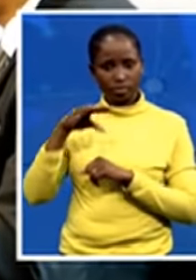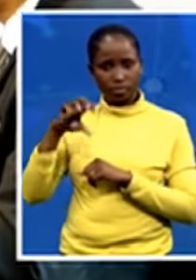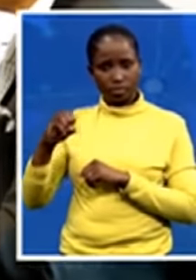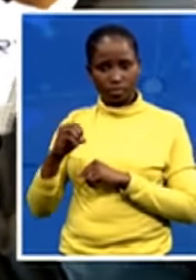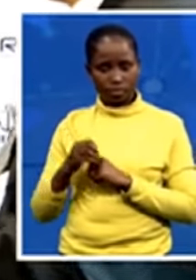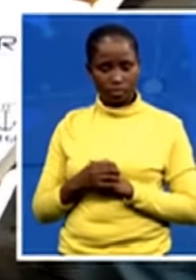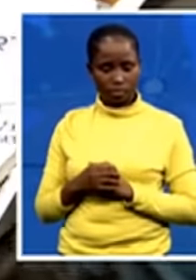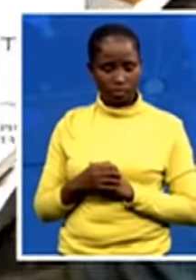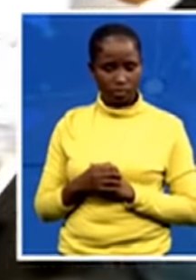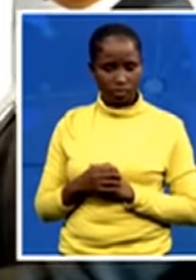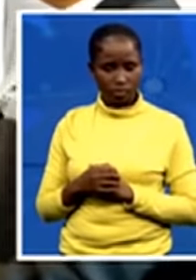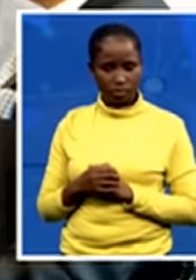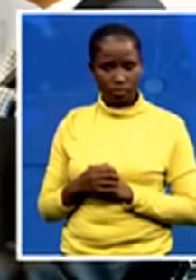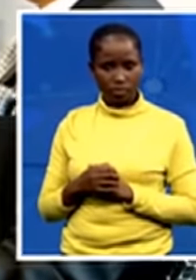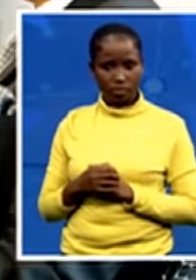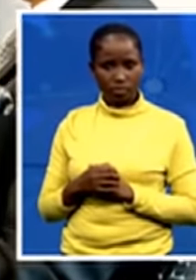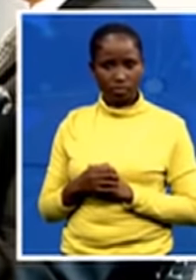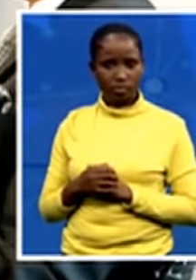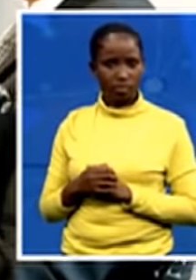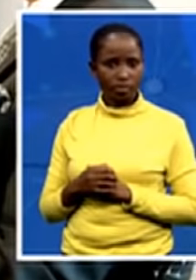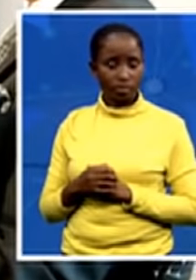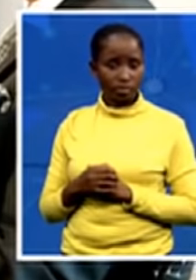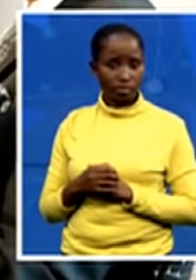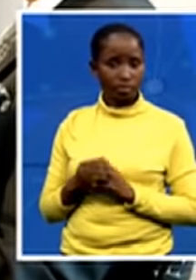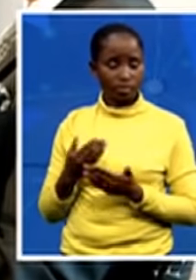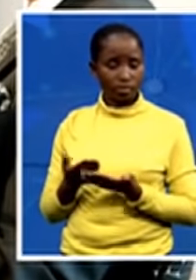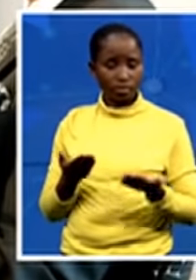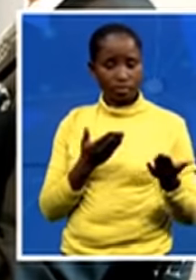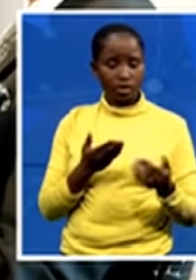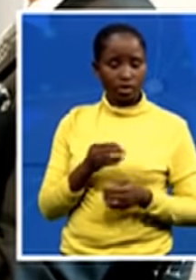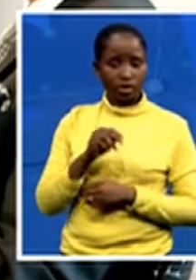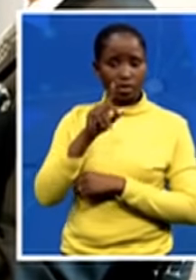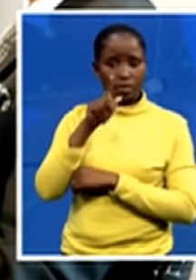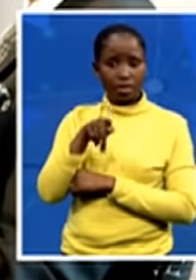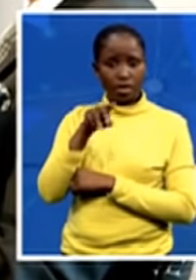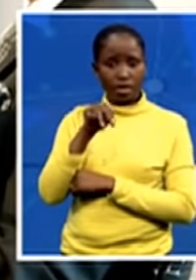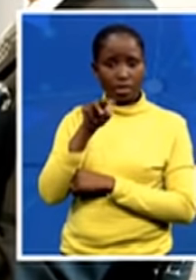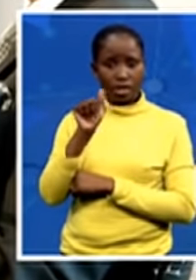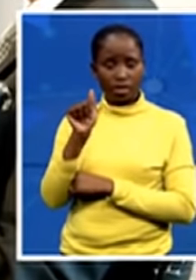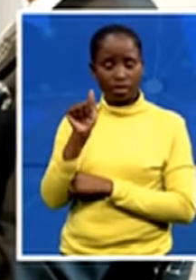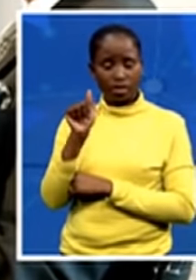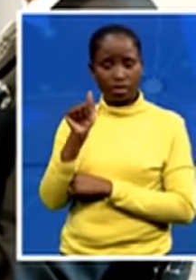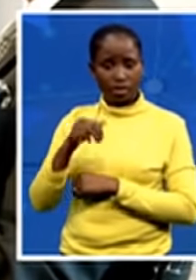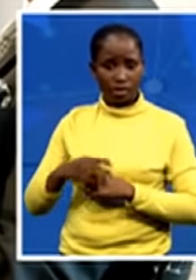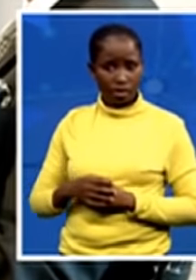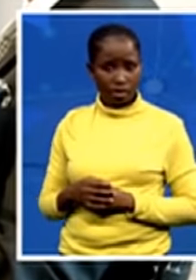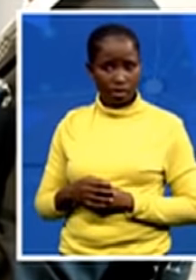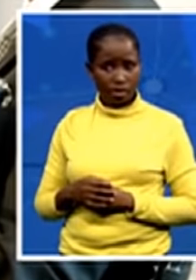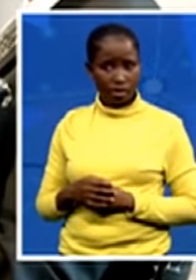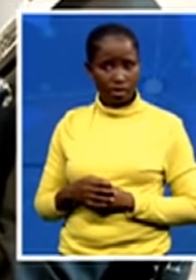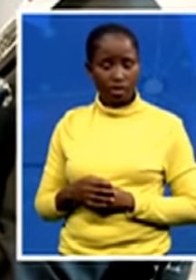Minister, we can go straight to Q&A, and then the MEC can come. Colleagues, can we now take